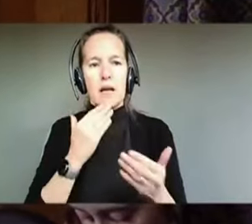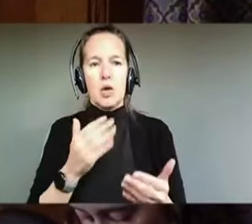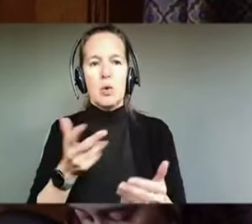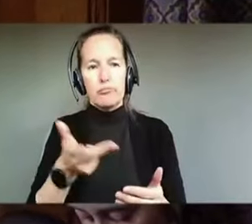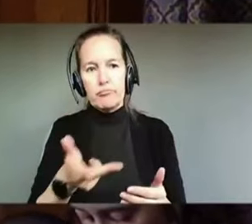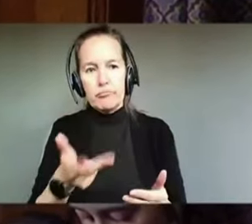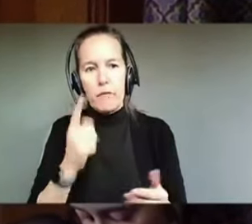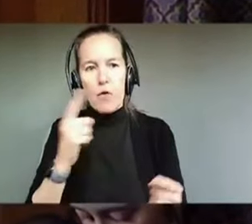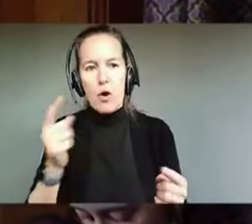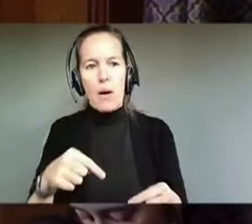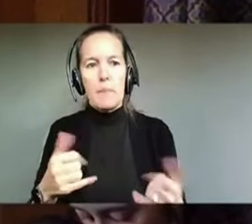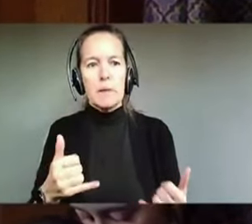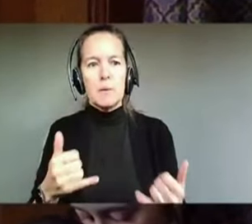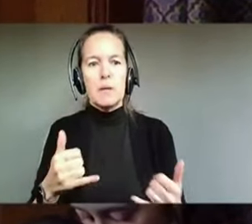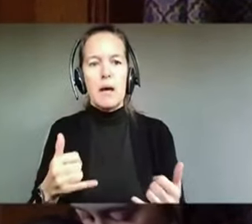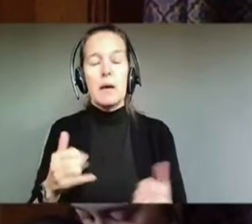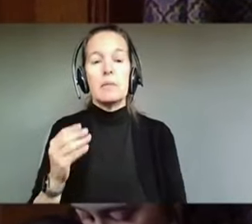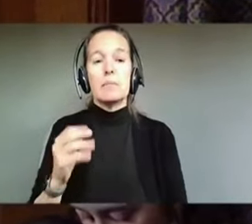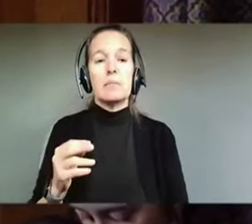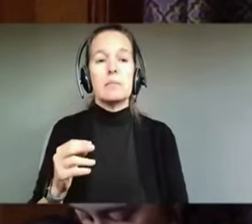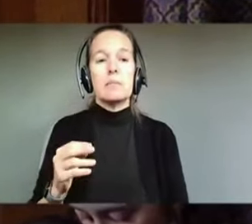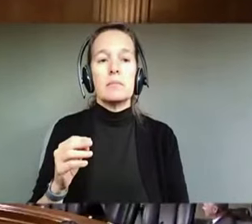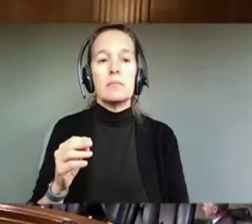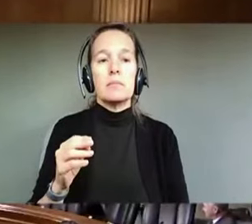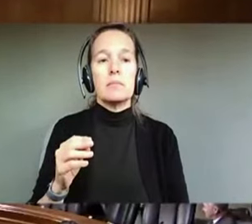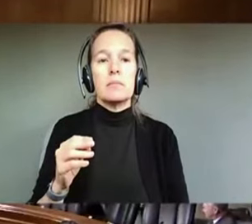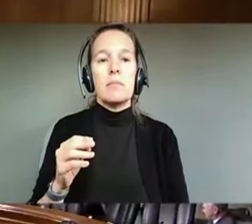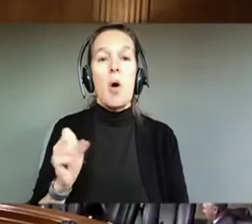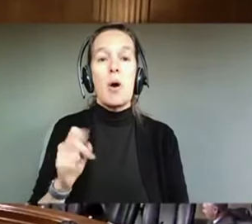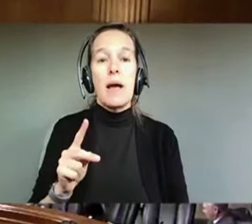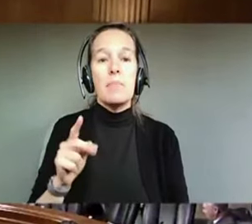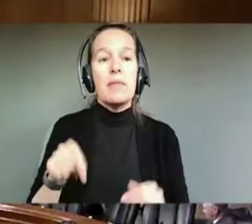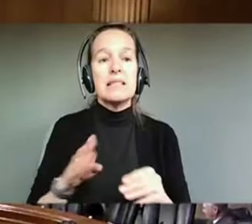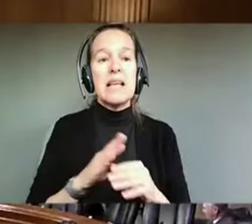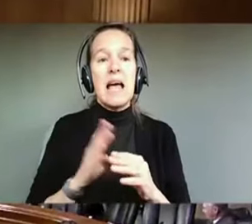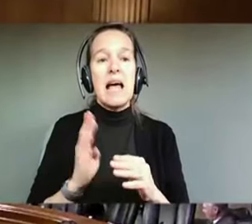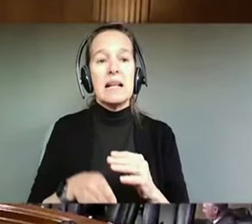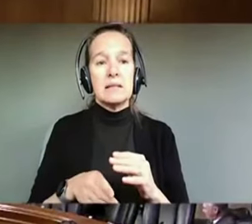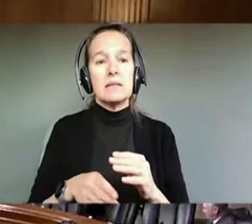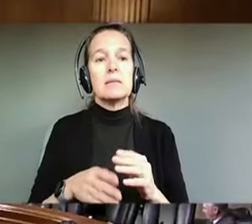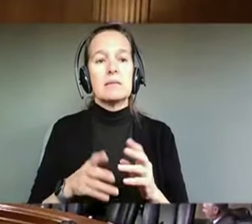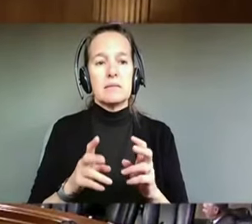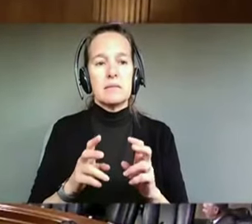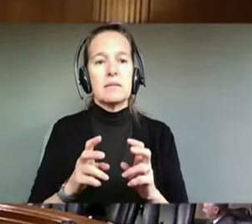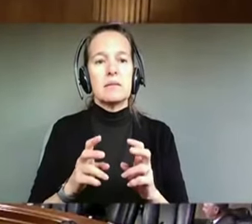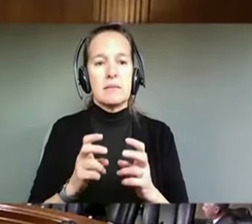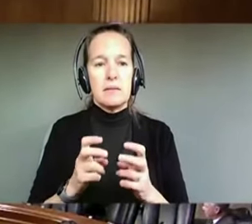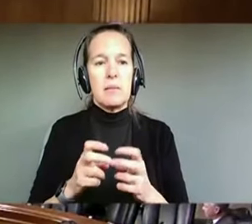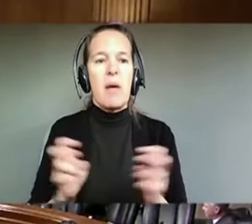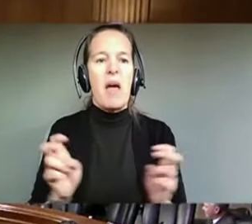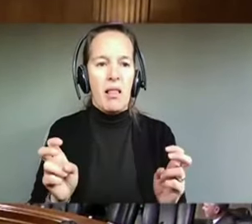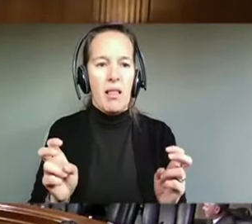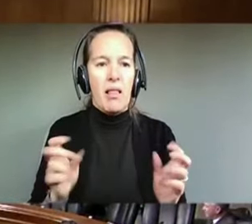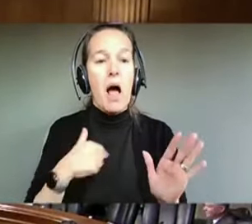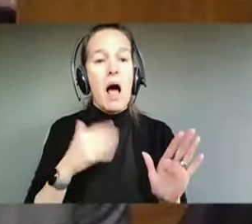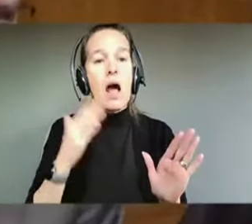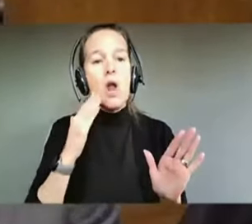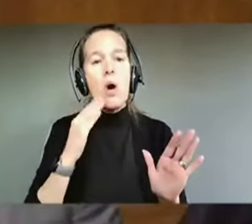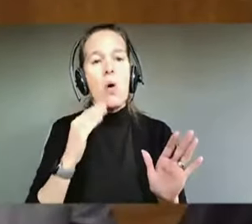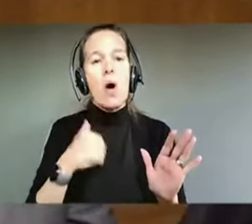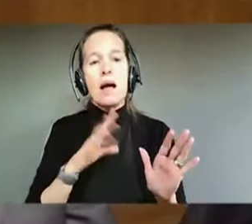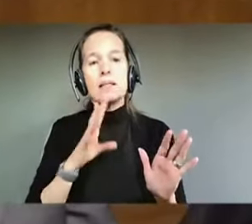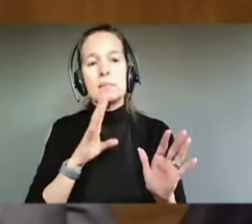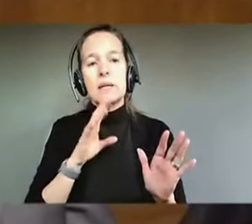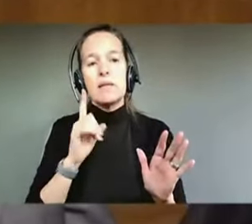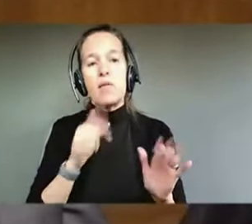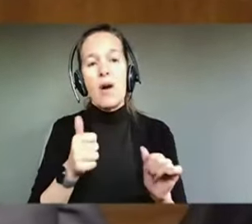Okay. This ends our panel with the patients. And I know I speak for every member of this committee